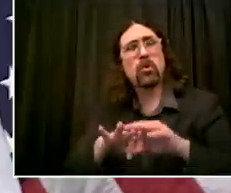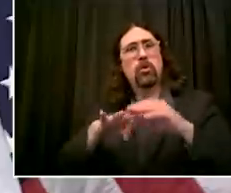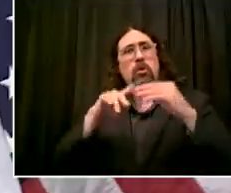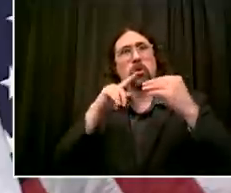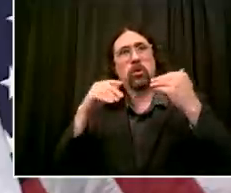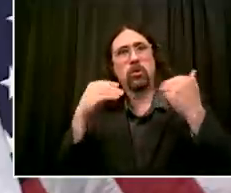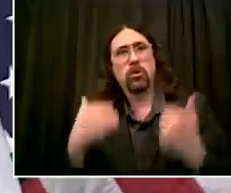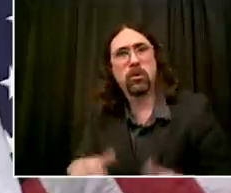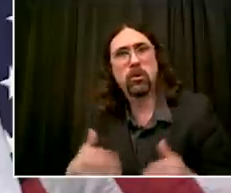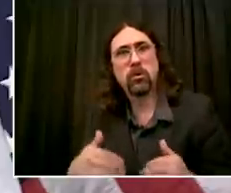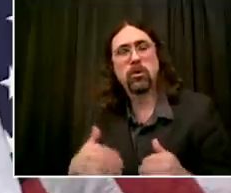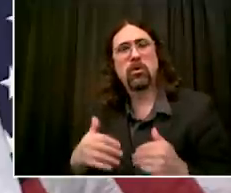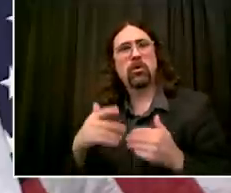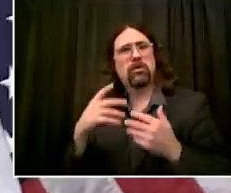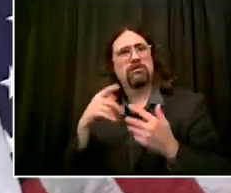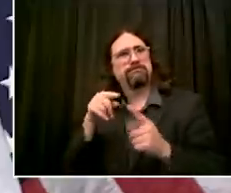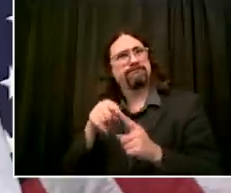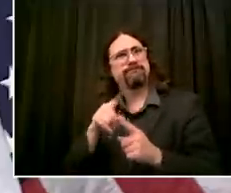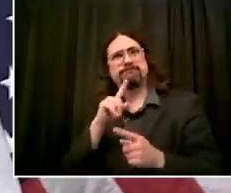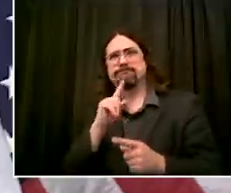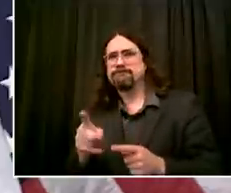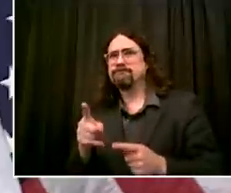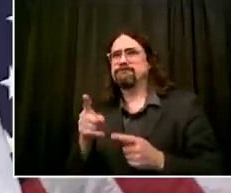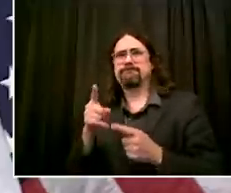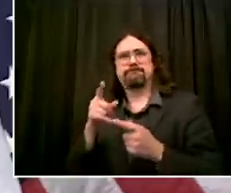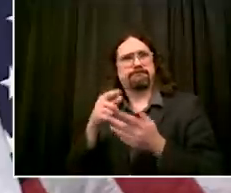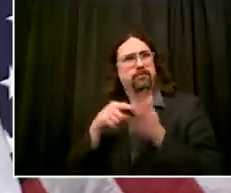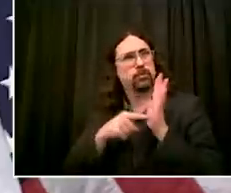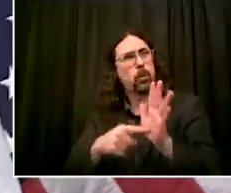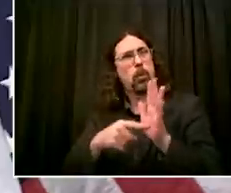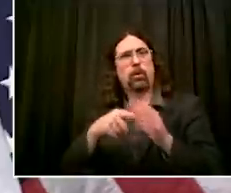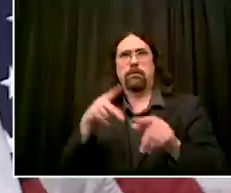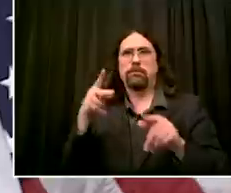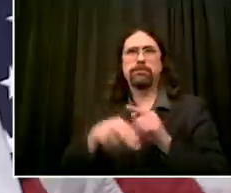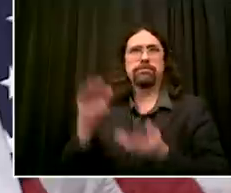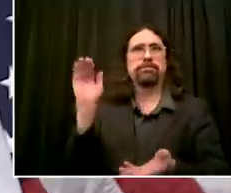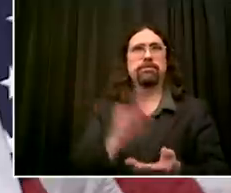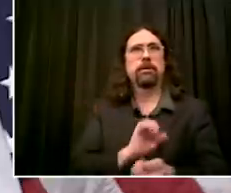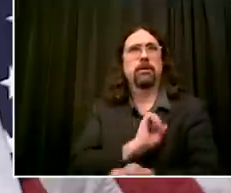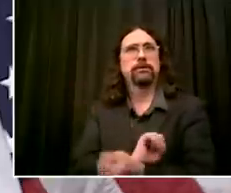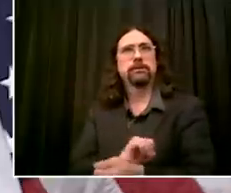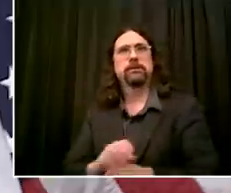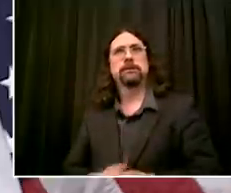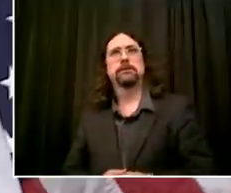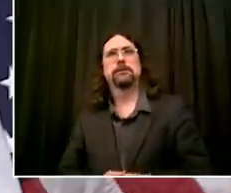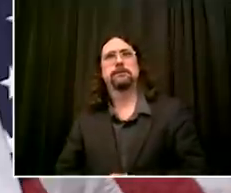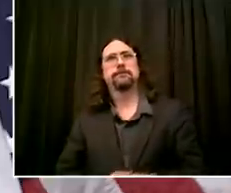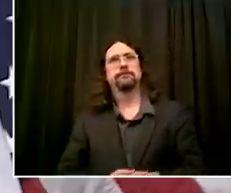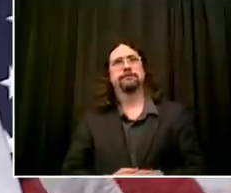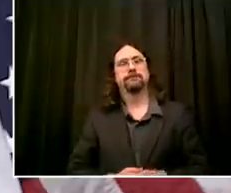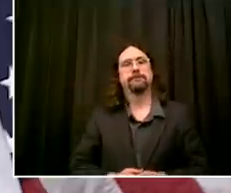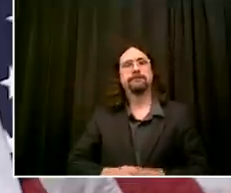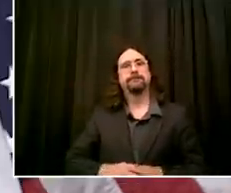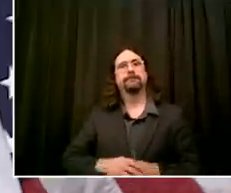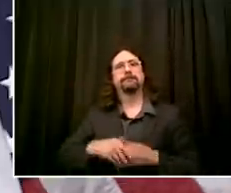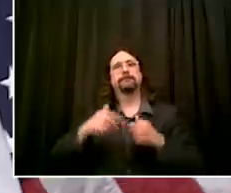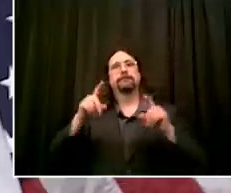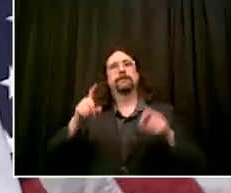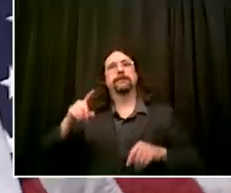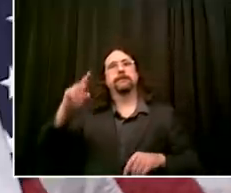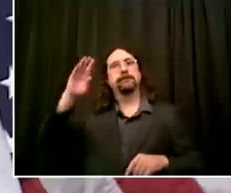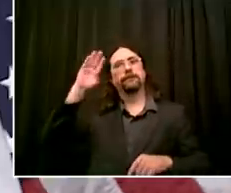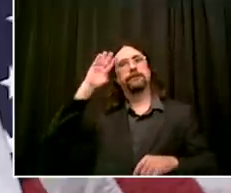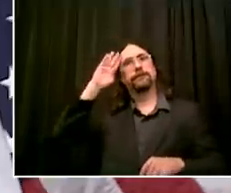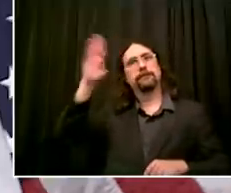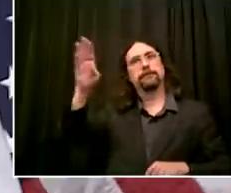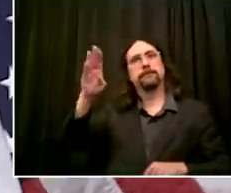11. Hello, Mr. Mayor. Good to see you. Hope you're doing well. James? Not bad. Thank you for asking. For